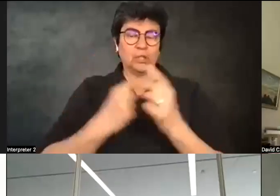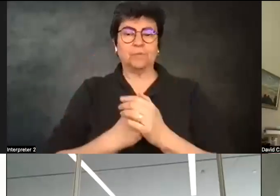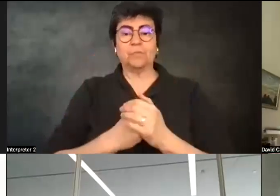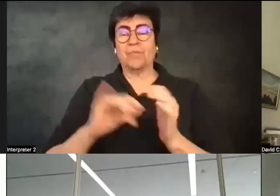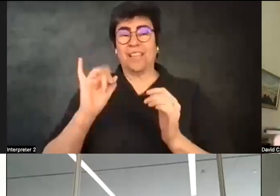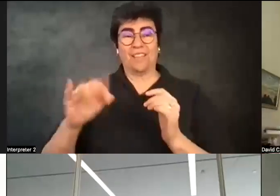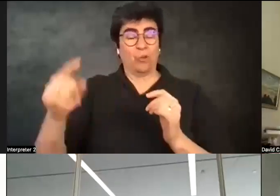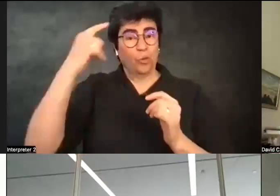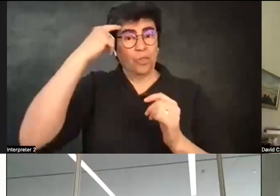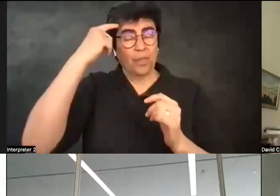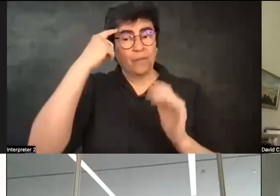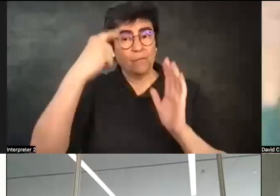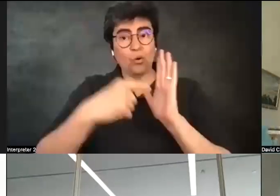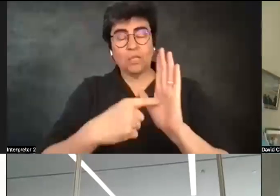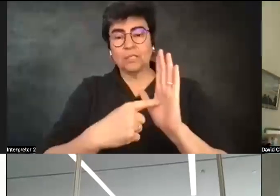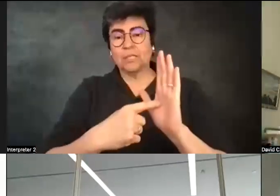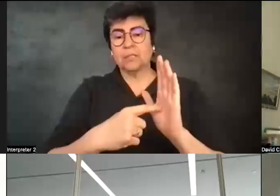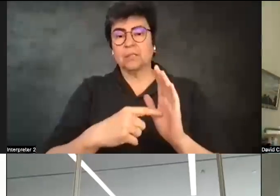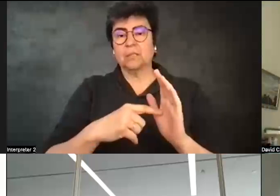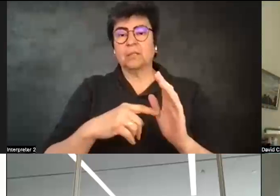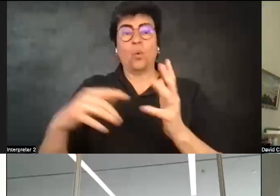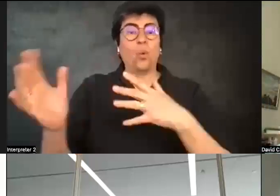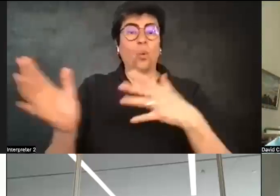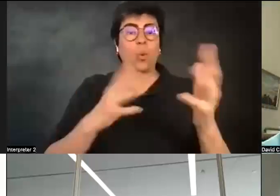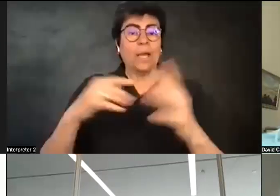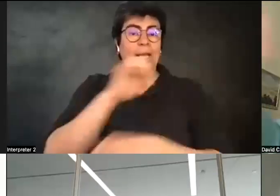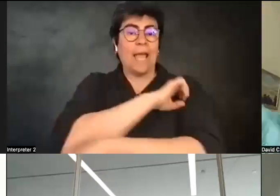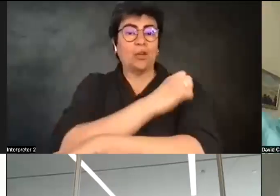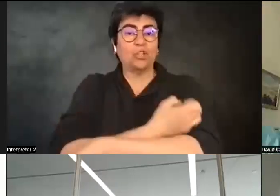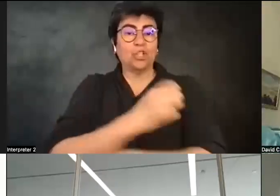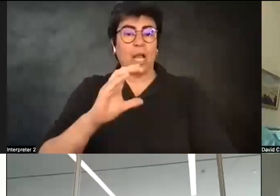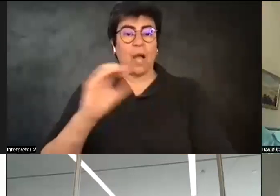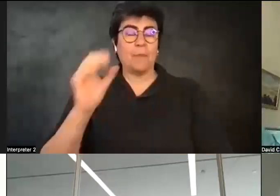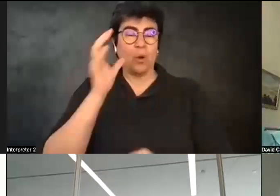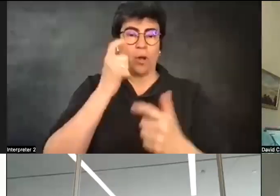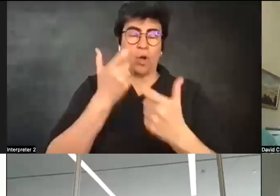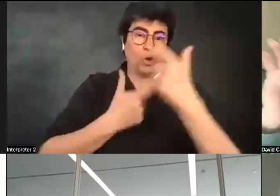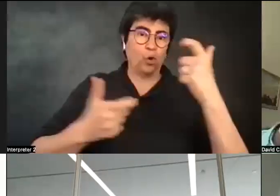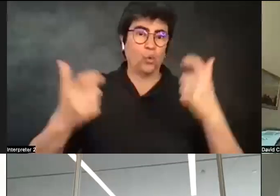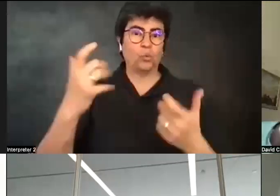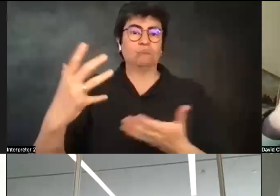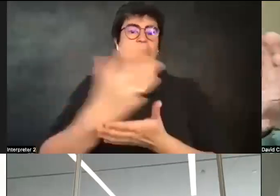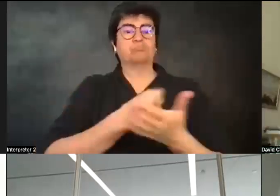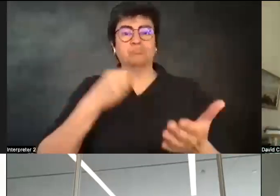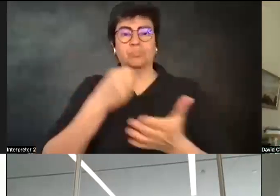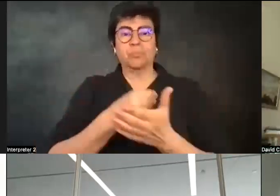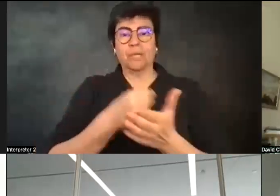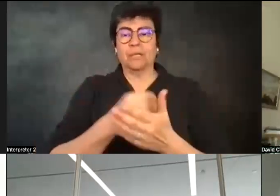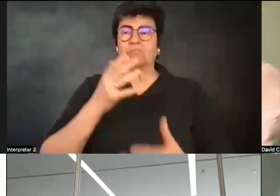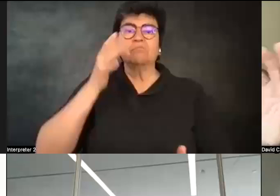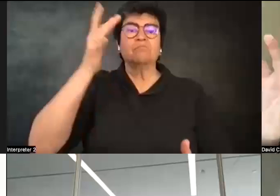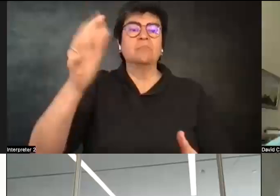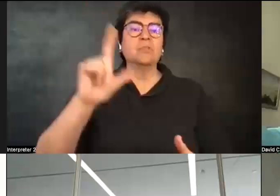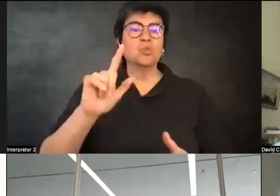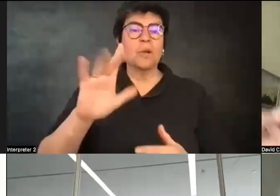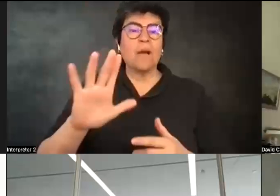for instance, that wind energy companies are going to make a huge amount of money in 25 years,